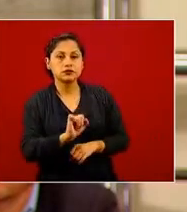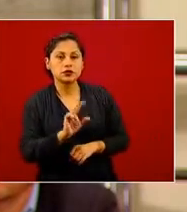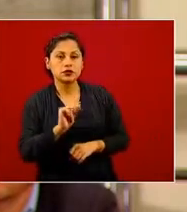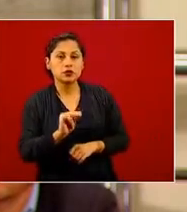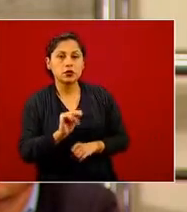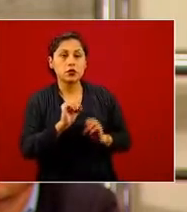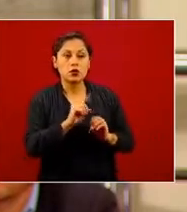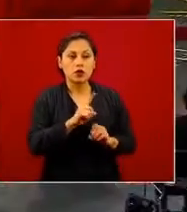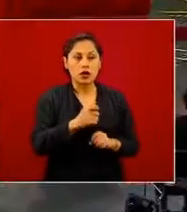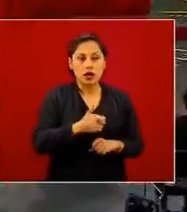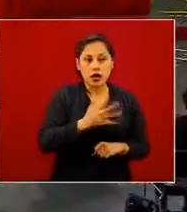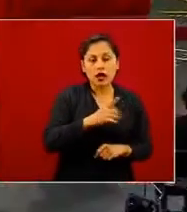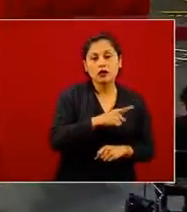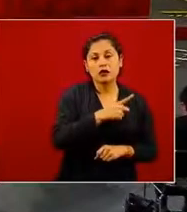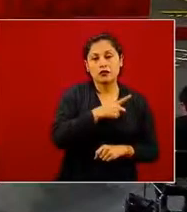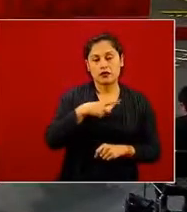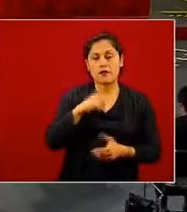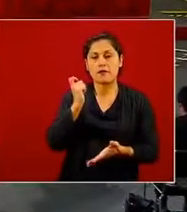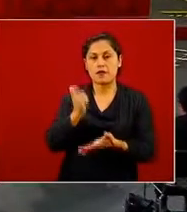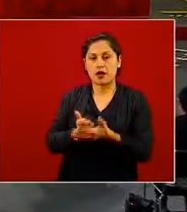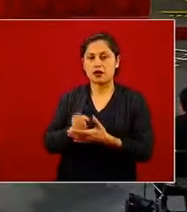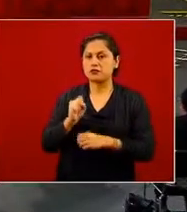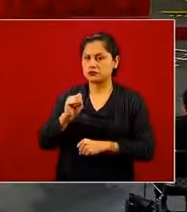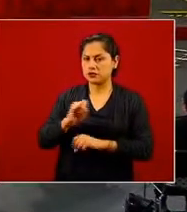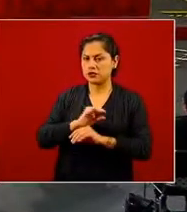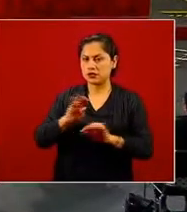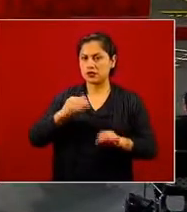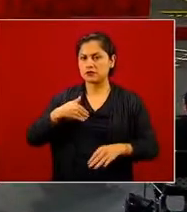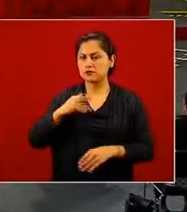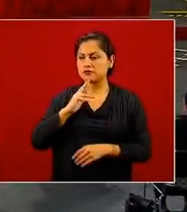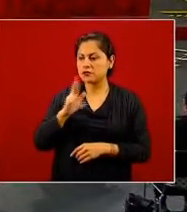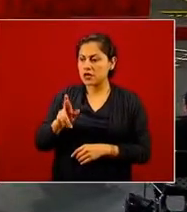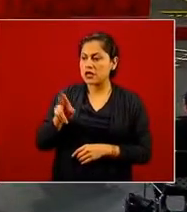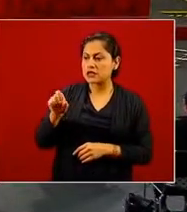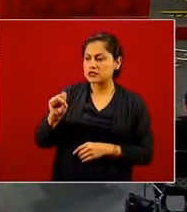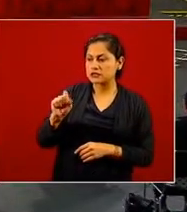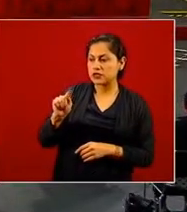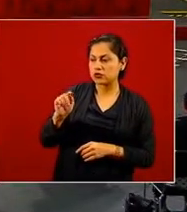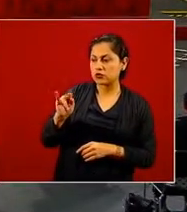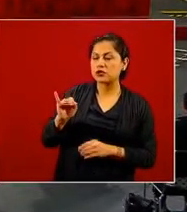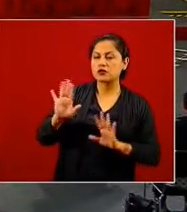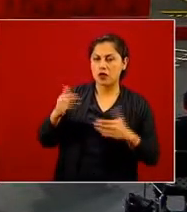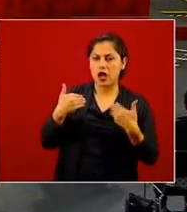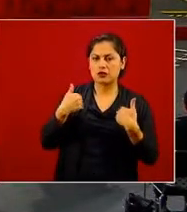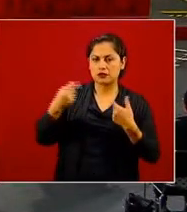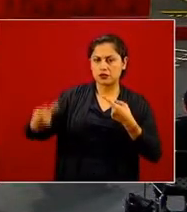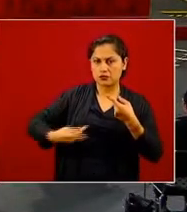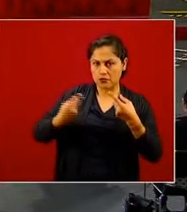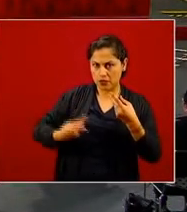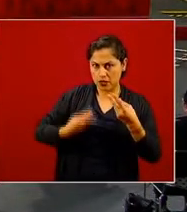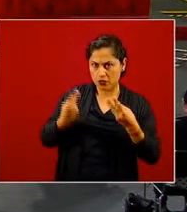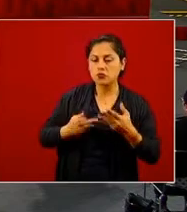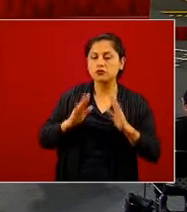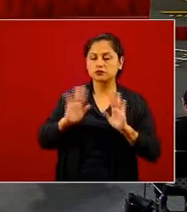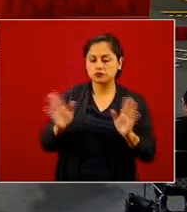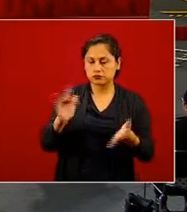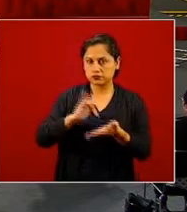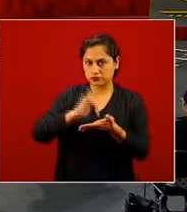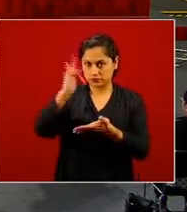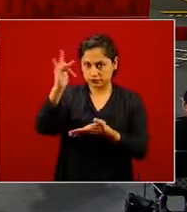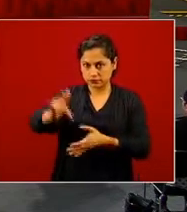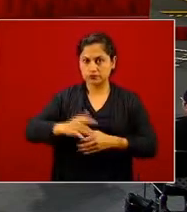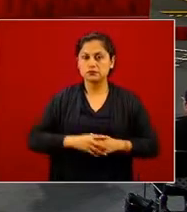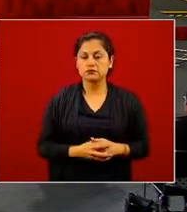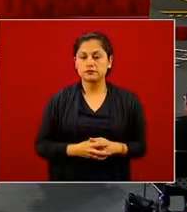within Savi, depending on this healthcare they have. That will be the treatment, and sometimes they'll have to pay